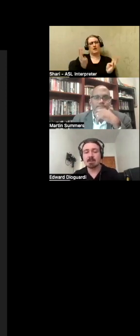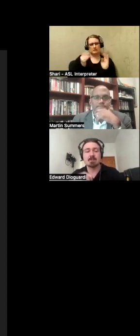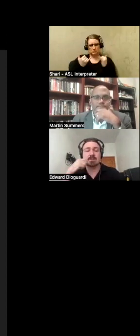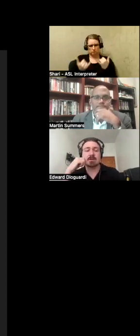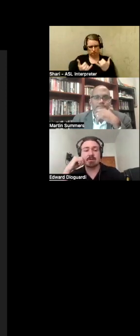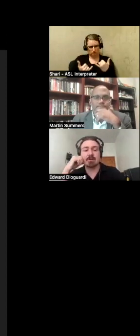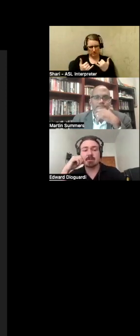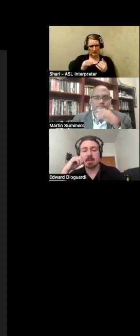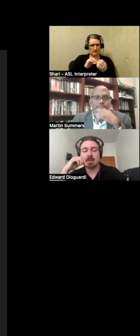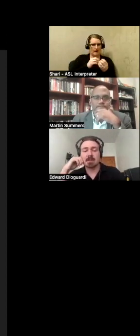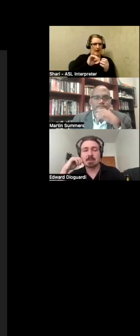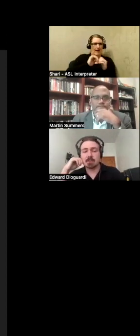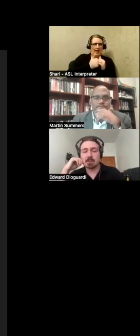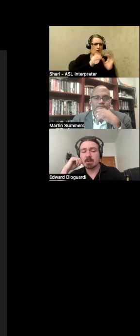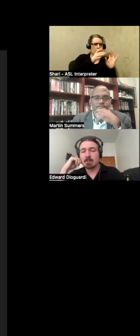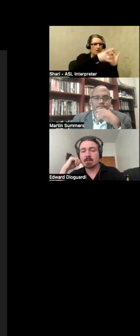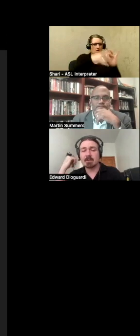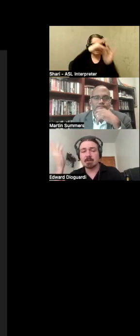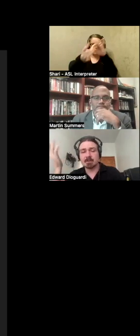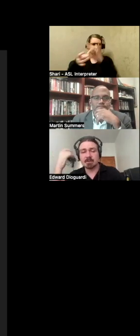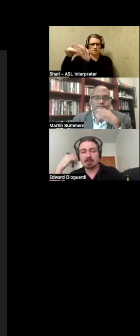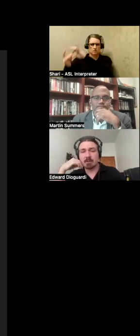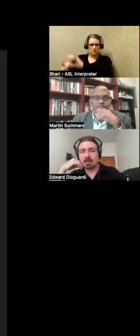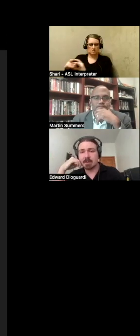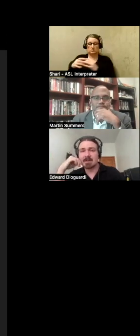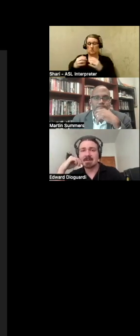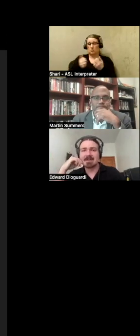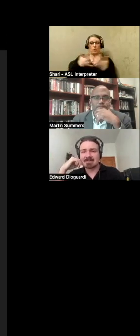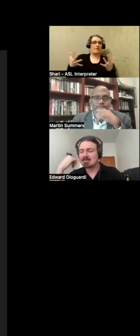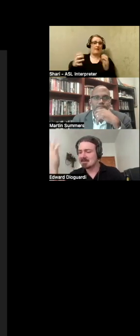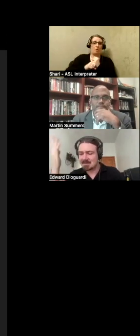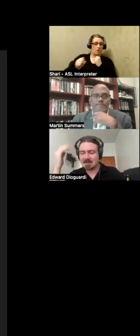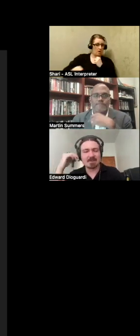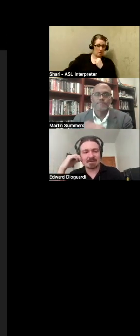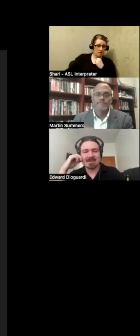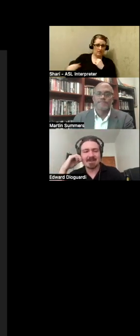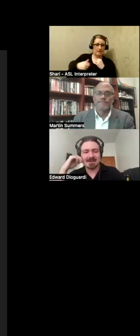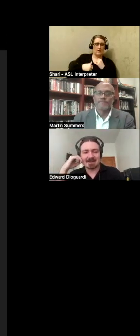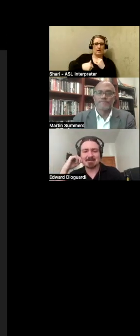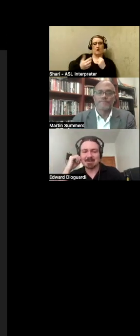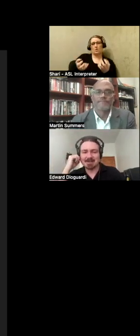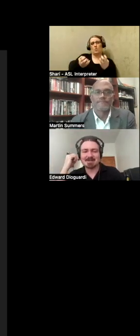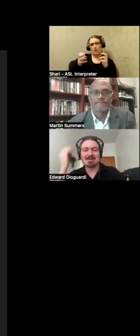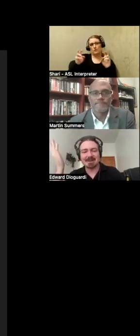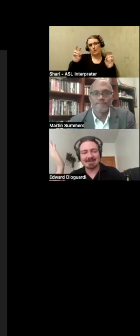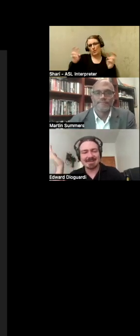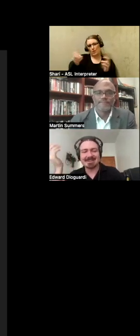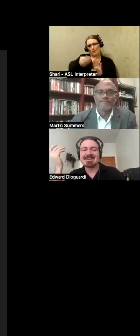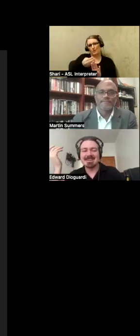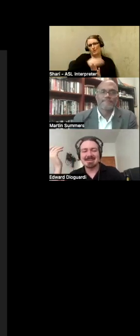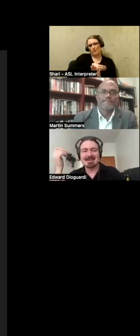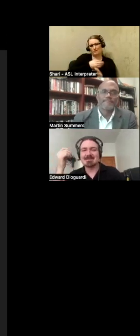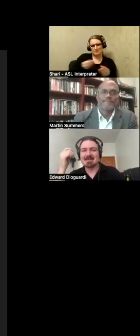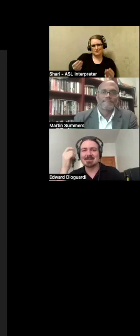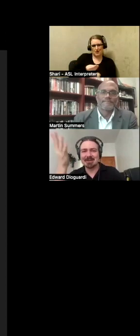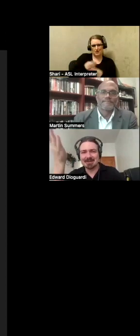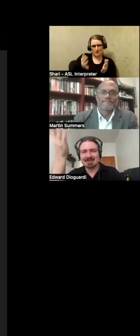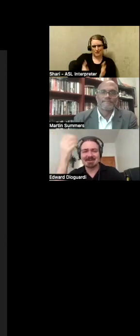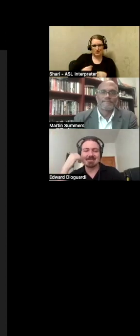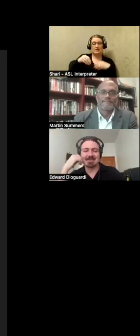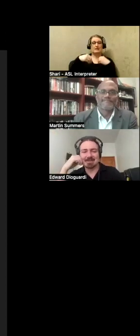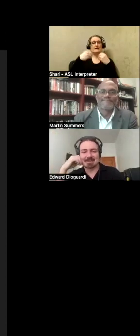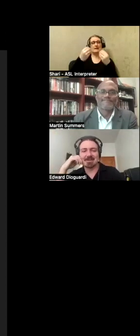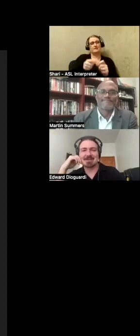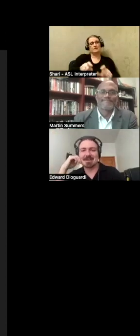weave into each other. And so without further ado, I want to quote our previous moderator, give the